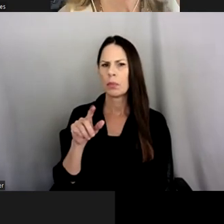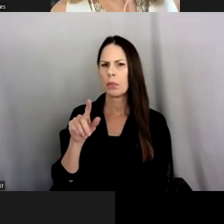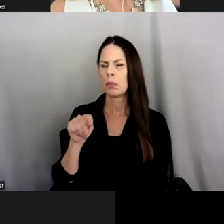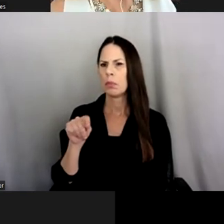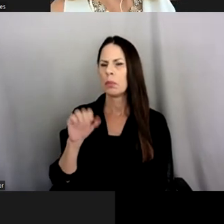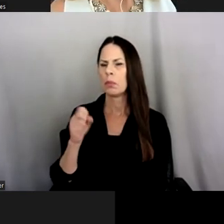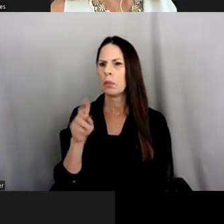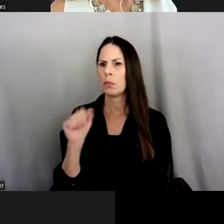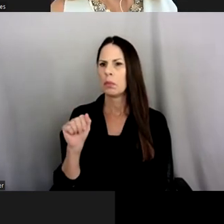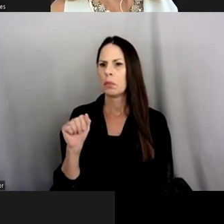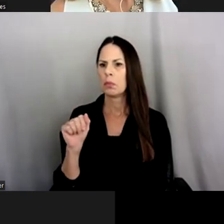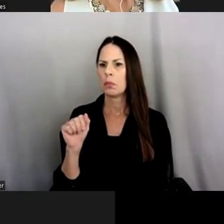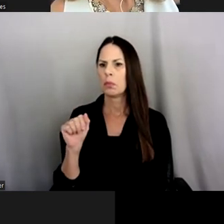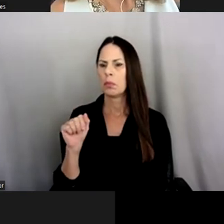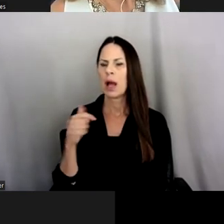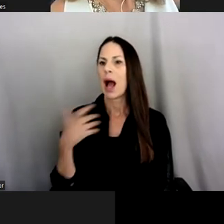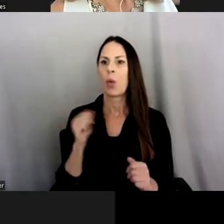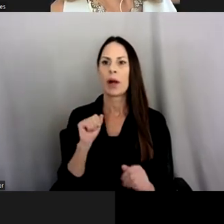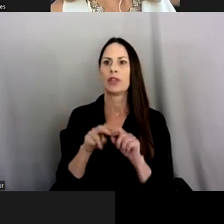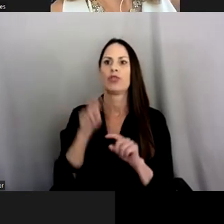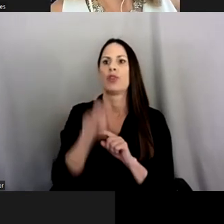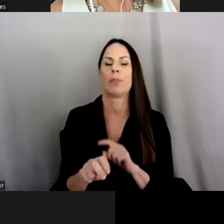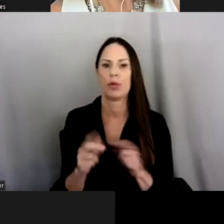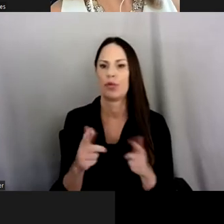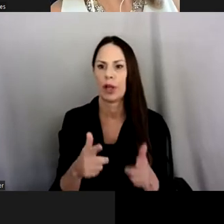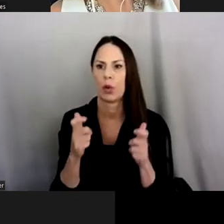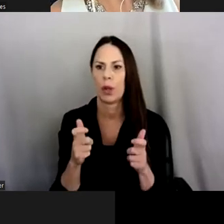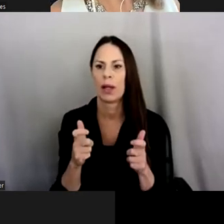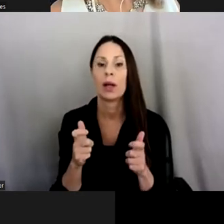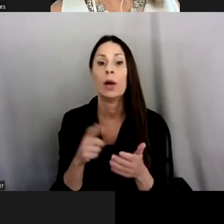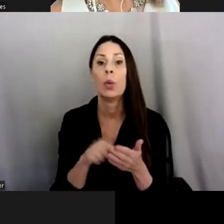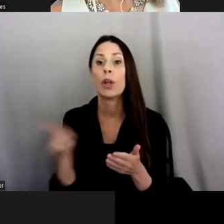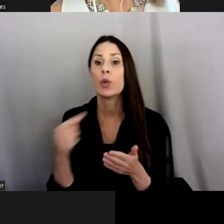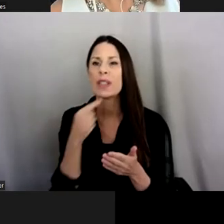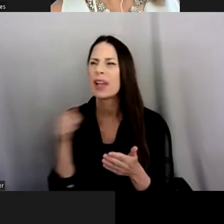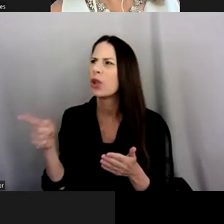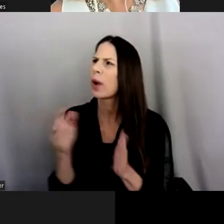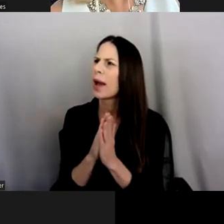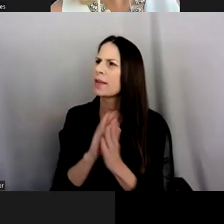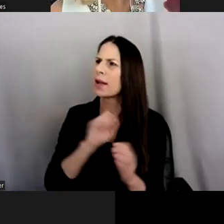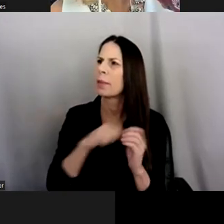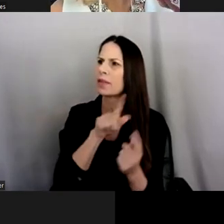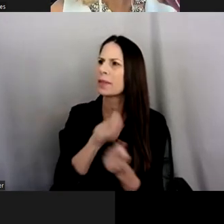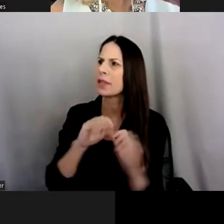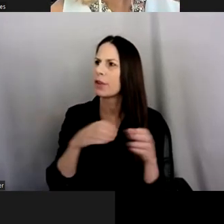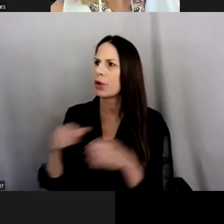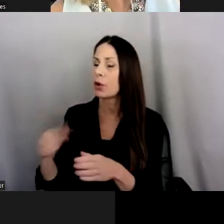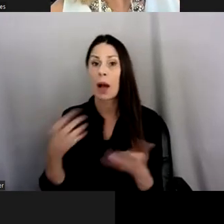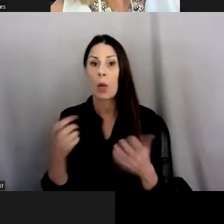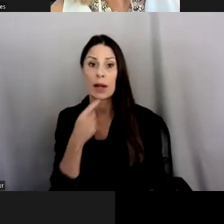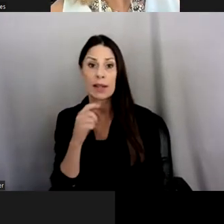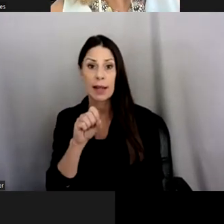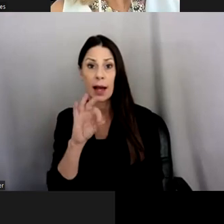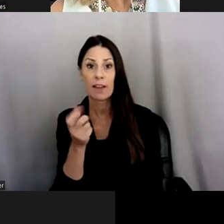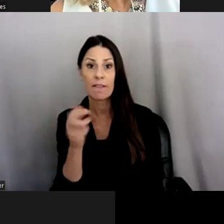really quick. What I started to say, commissioners, when you asked about specific groups, I wanted to say that the offender population